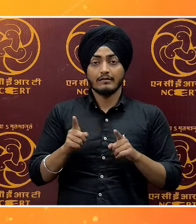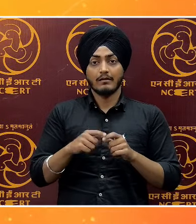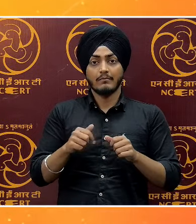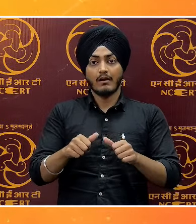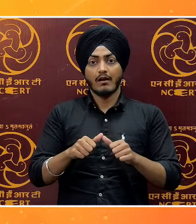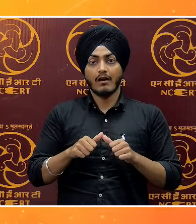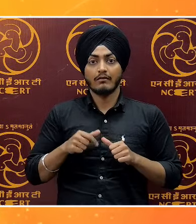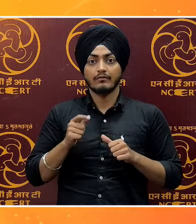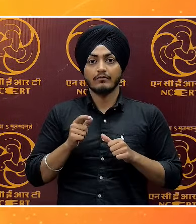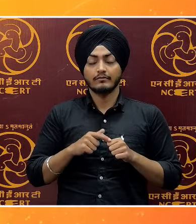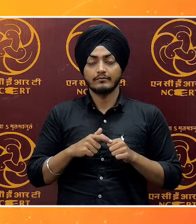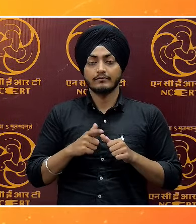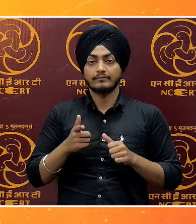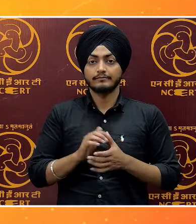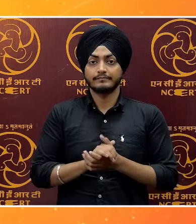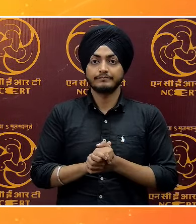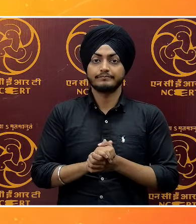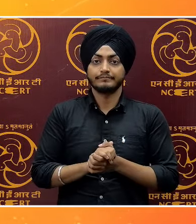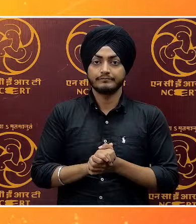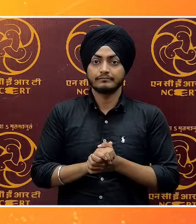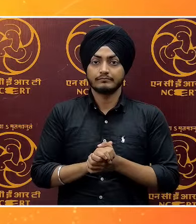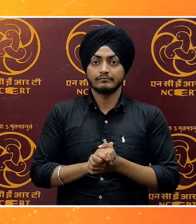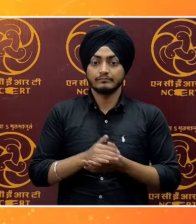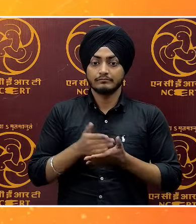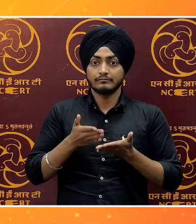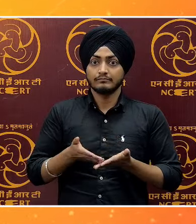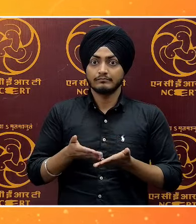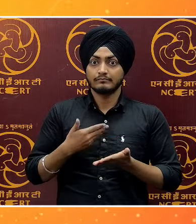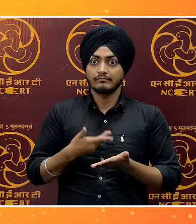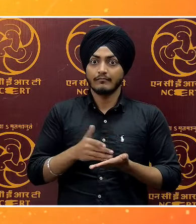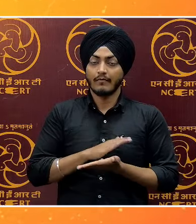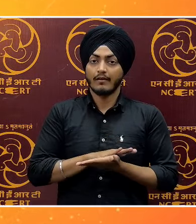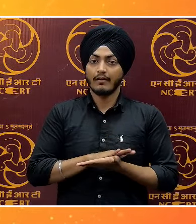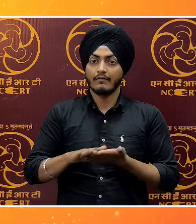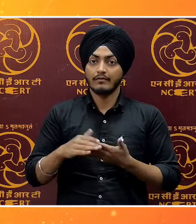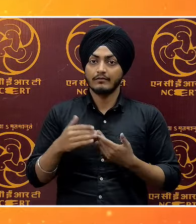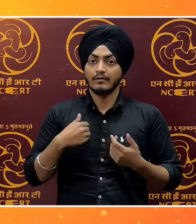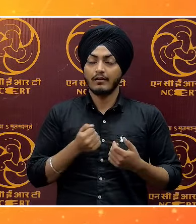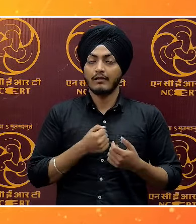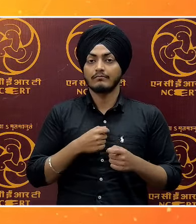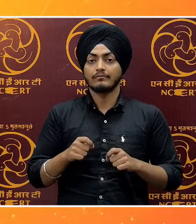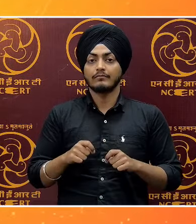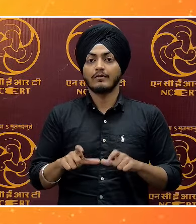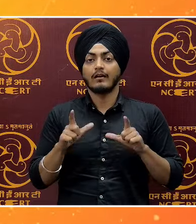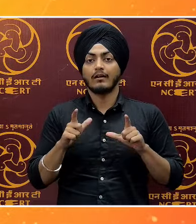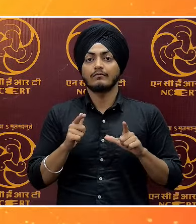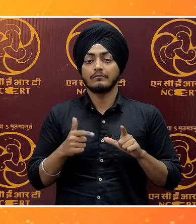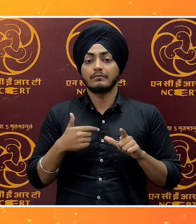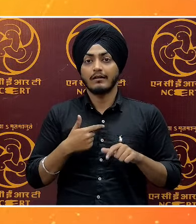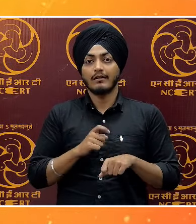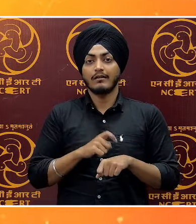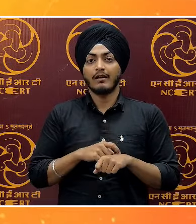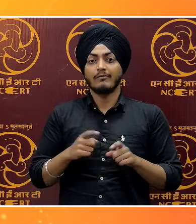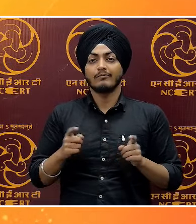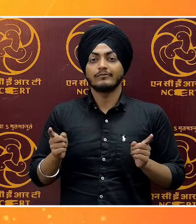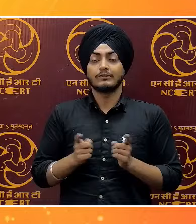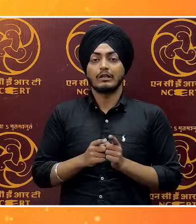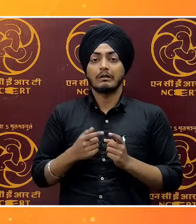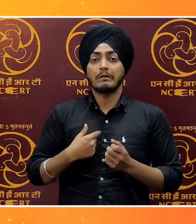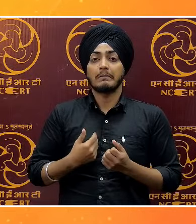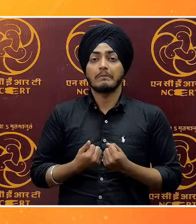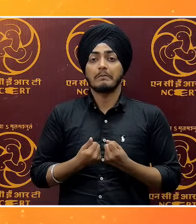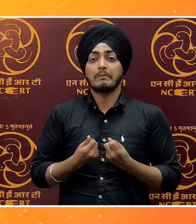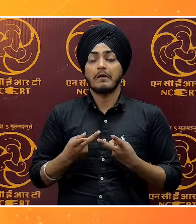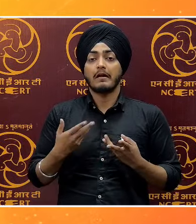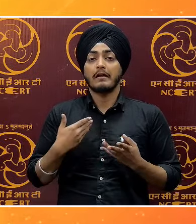participate well in the session. So with this, we are ending this session of ours because we have time constraint, but there is a lot to